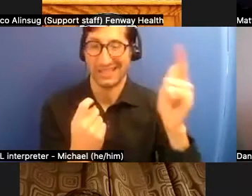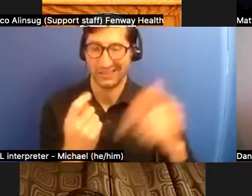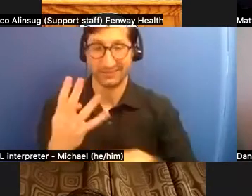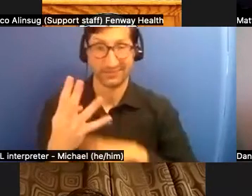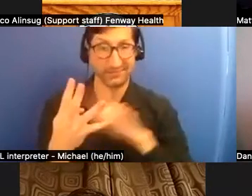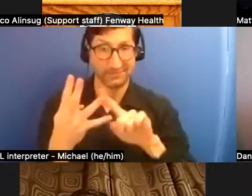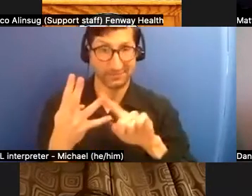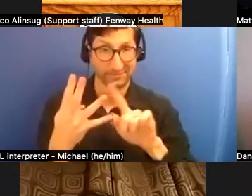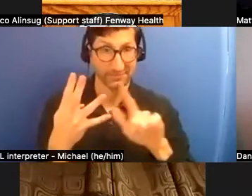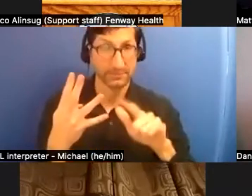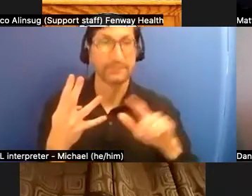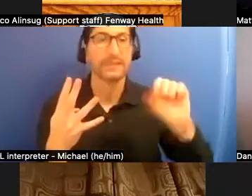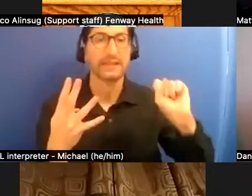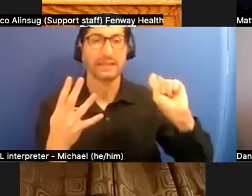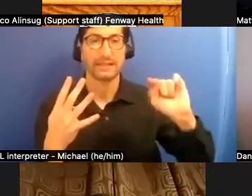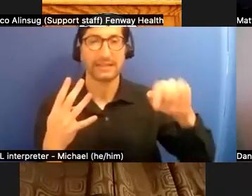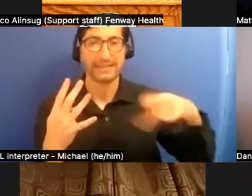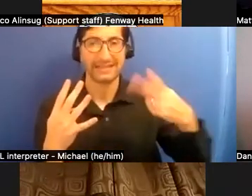Stephen Kelly.